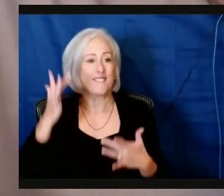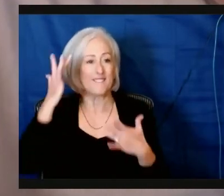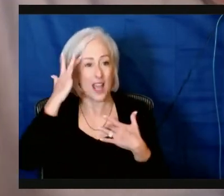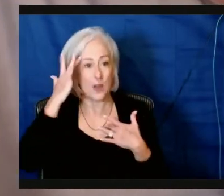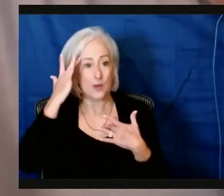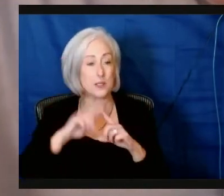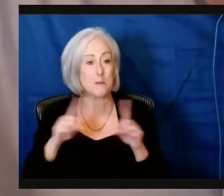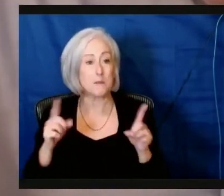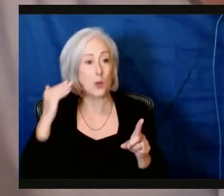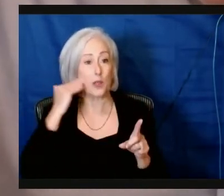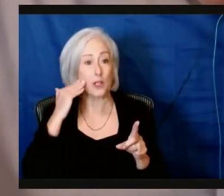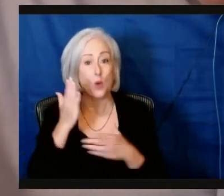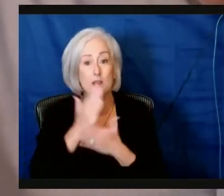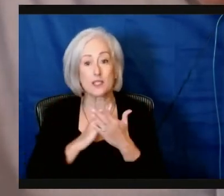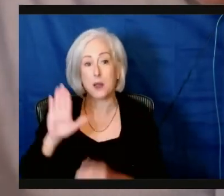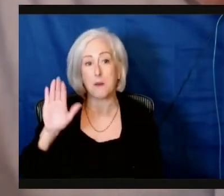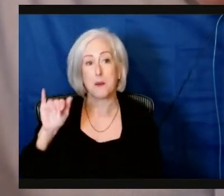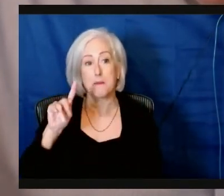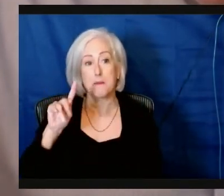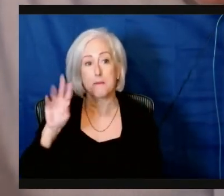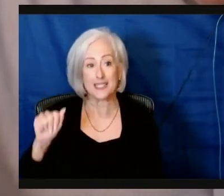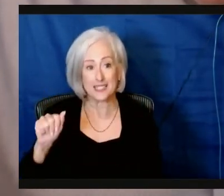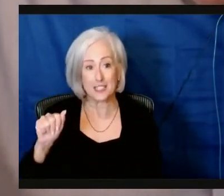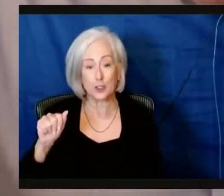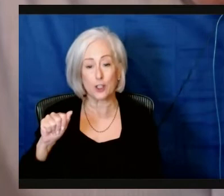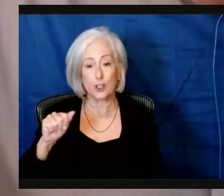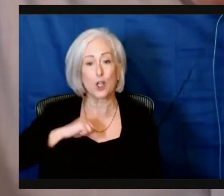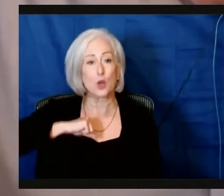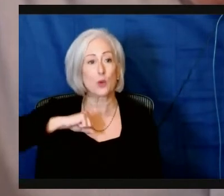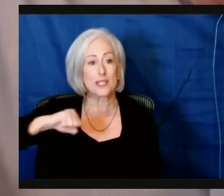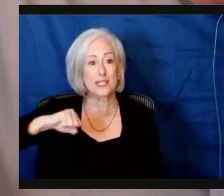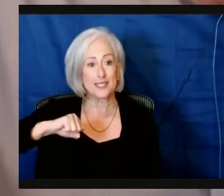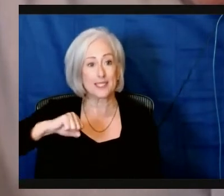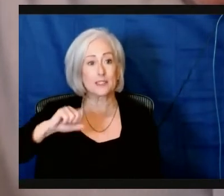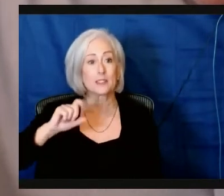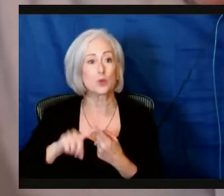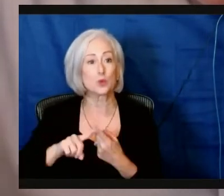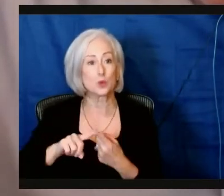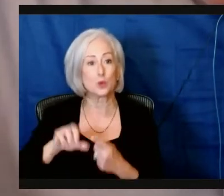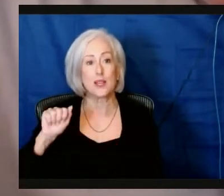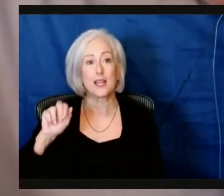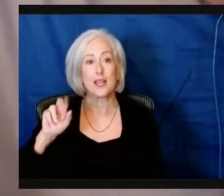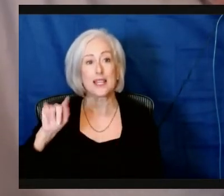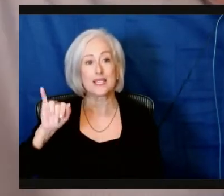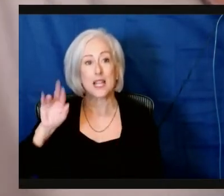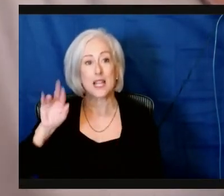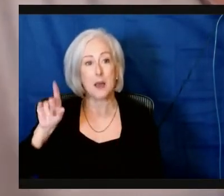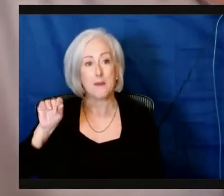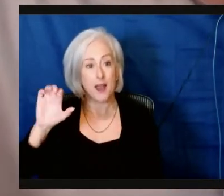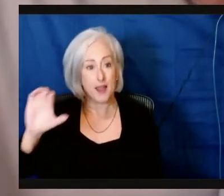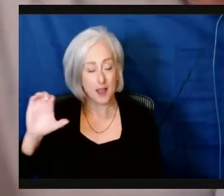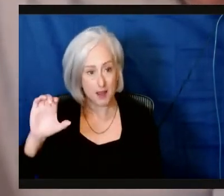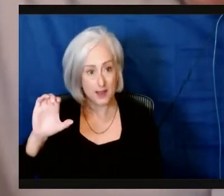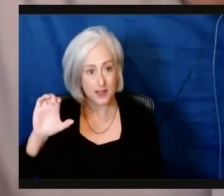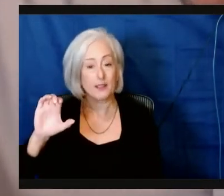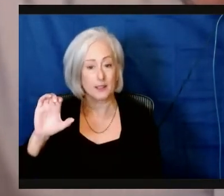some bacteria develop resistance to antibiotics that they would ordinarily be